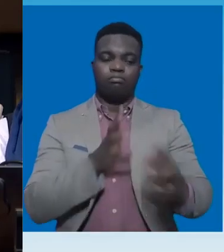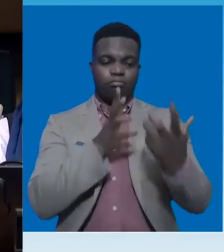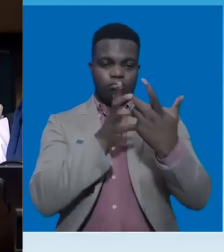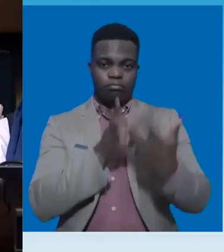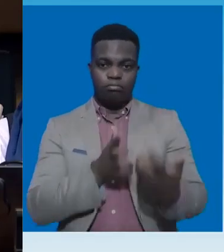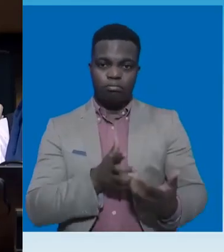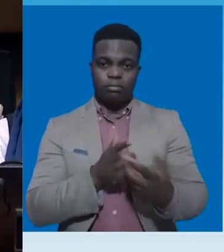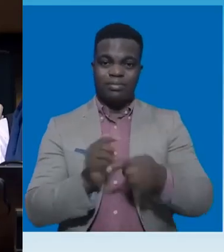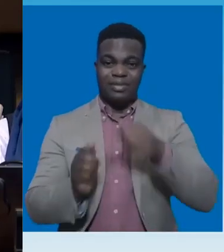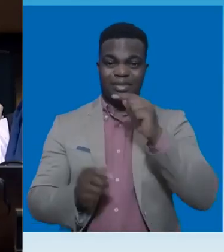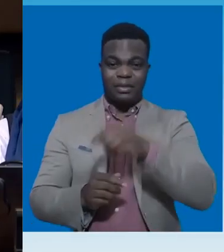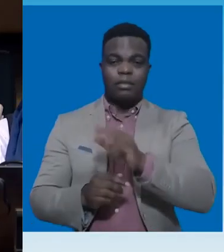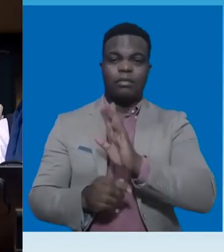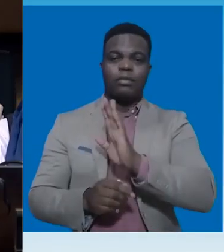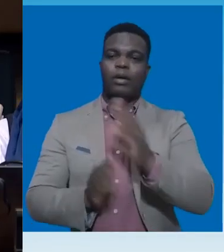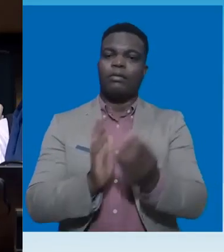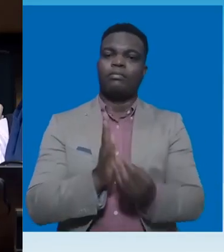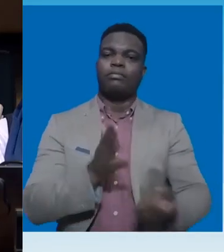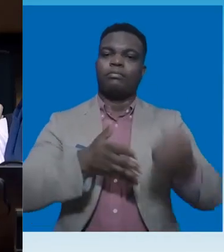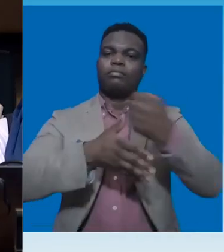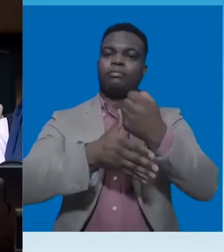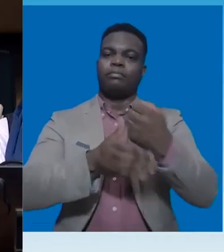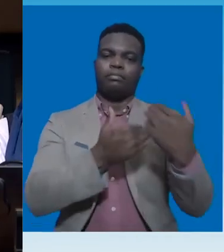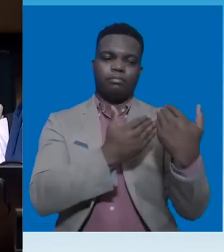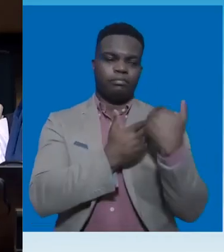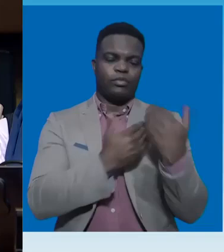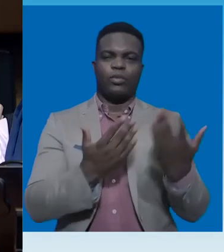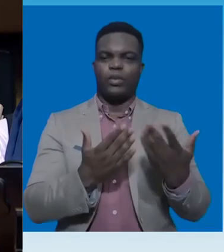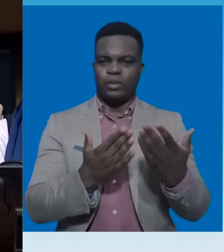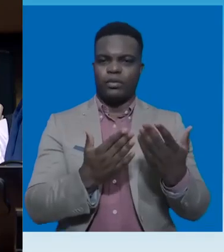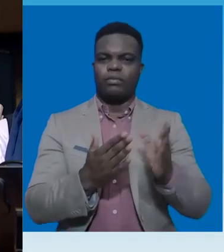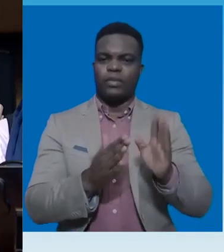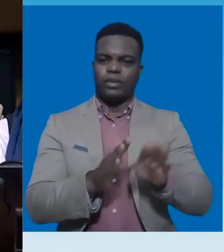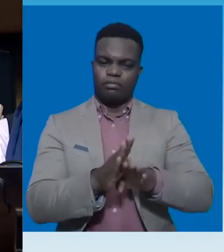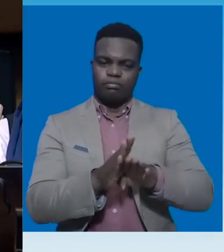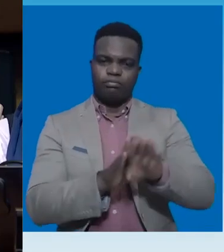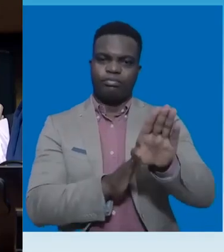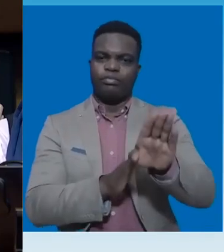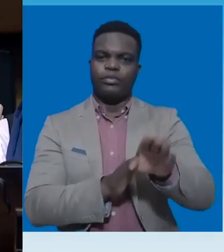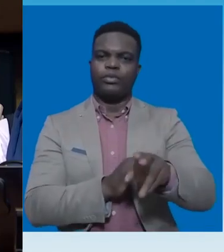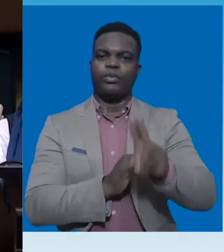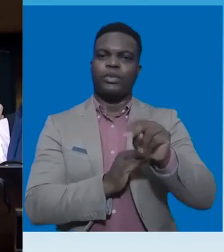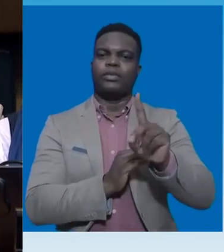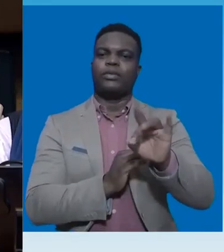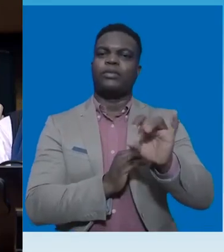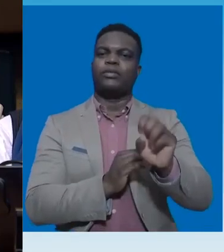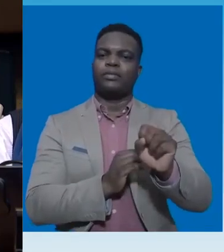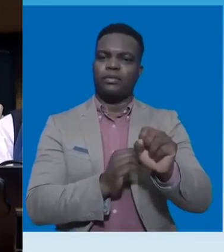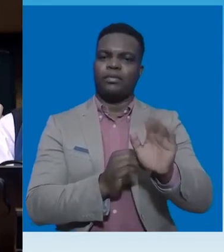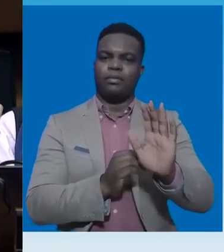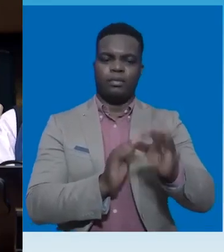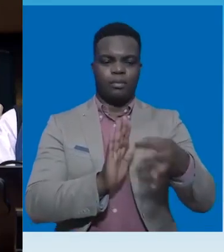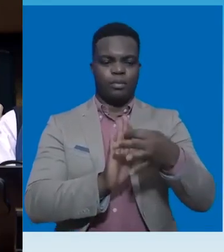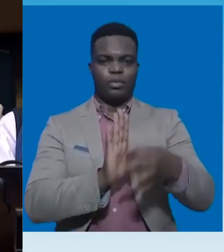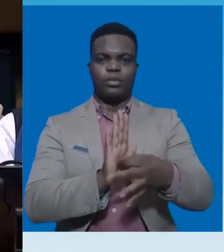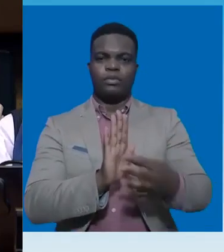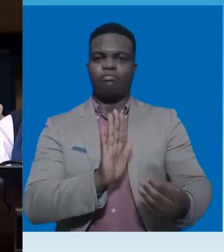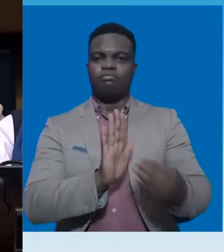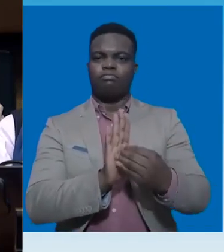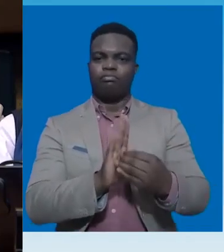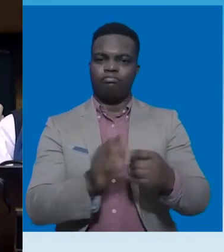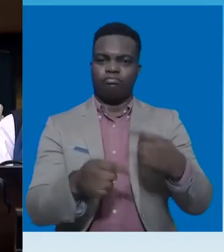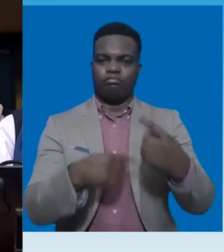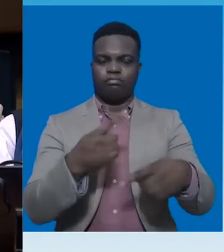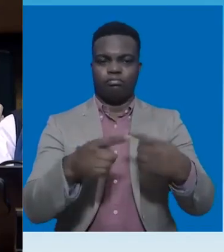DMSPC's responsibilities for internal policy, employment frameworks, reasonable